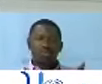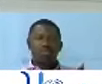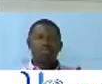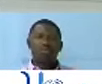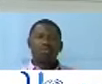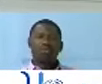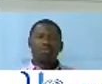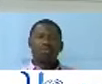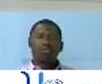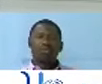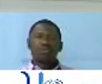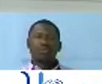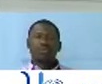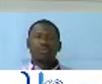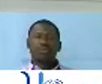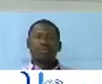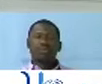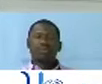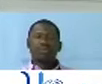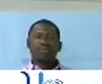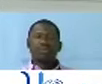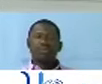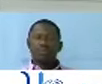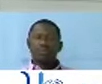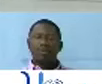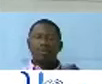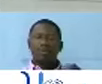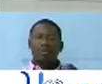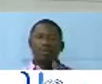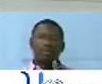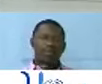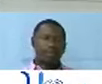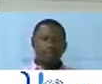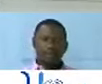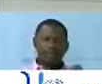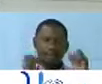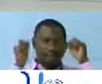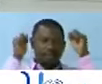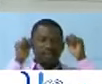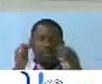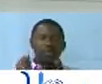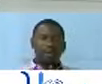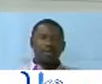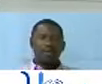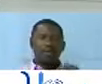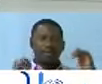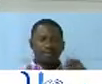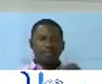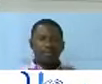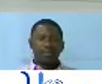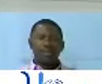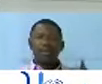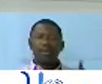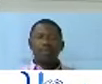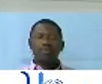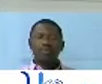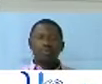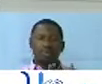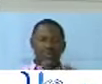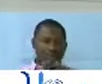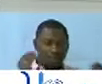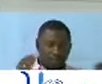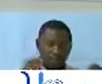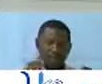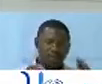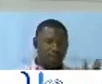With all due respect, like she did explain, when we organize the strike, when we have these meetings, people disappear, they don't come. So I said, you know, the only